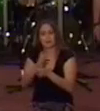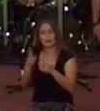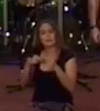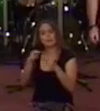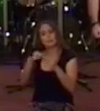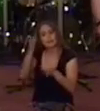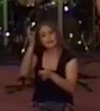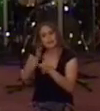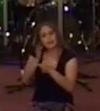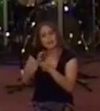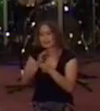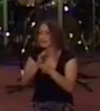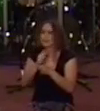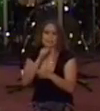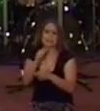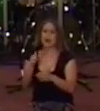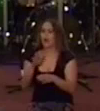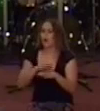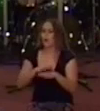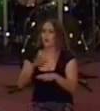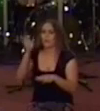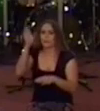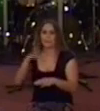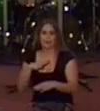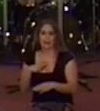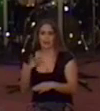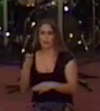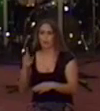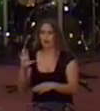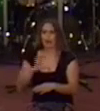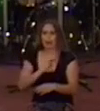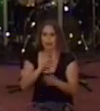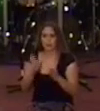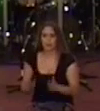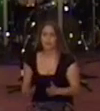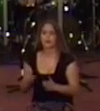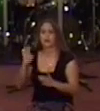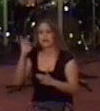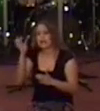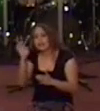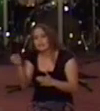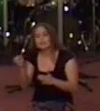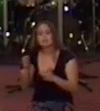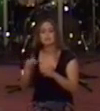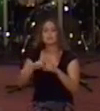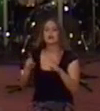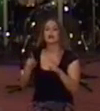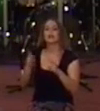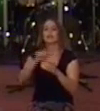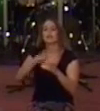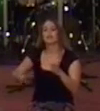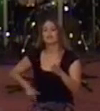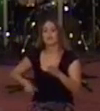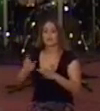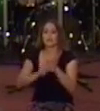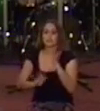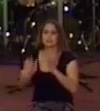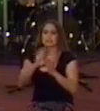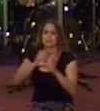man. Don't base your faith on an evangelist. Don't base your faith on an elder, but on the Lord Jesus